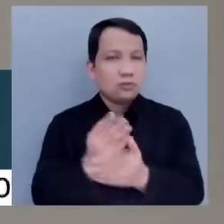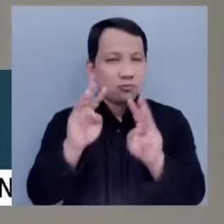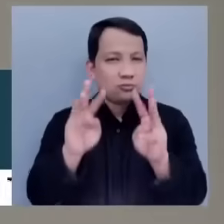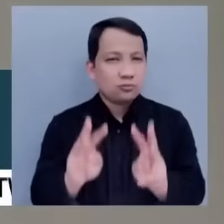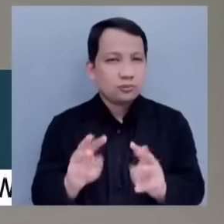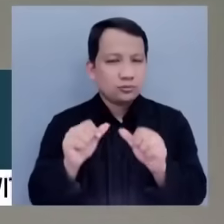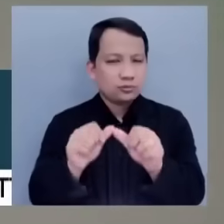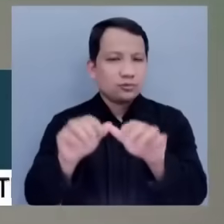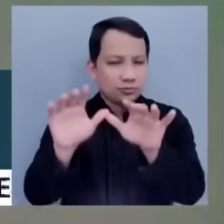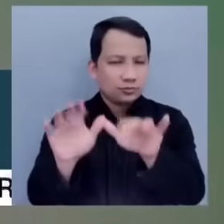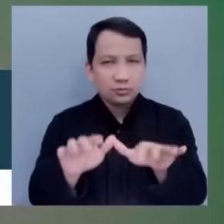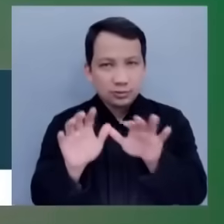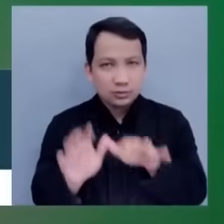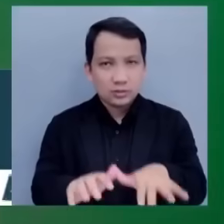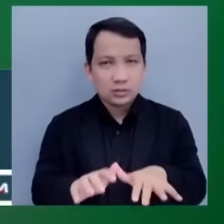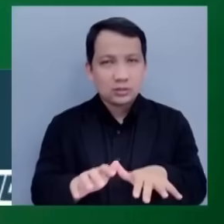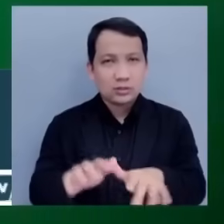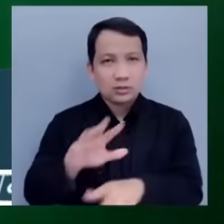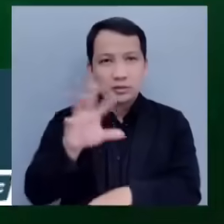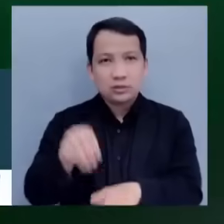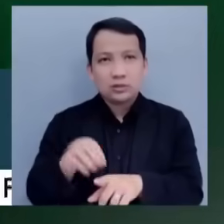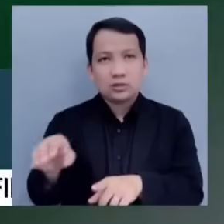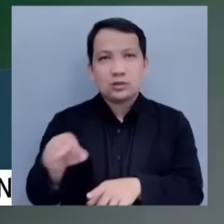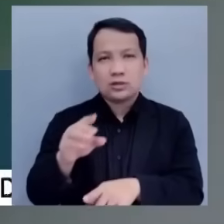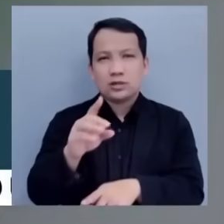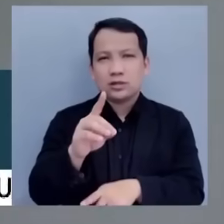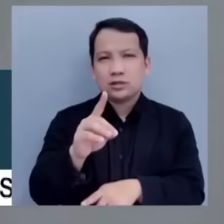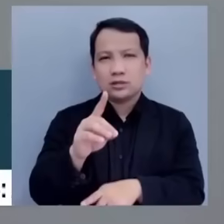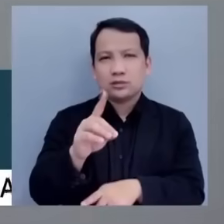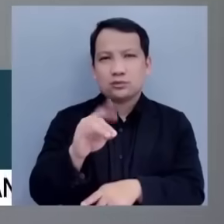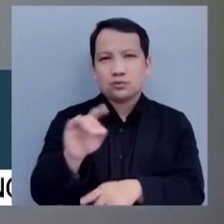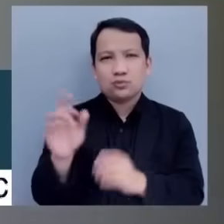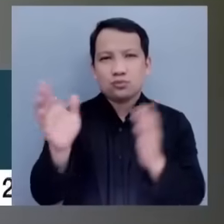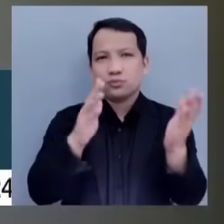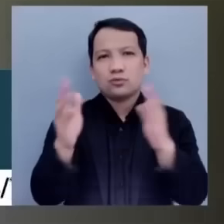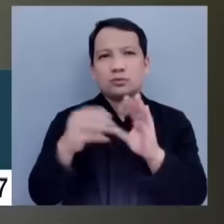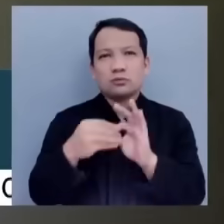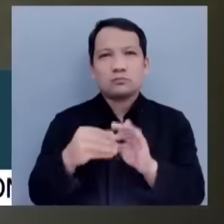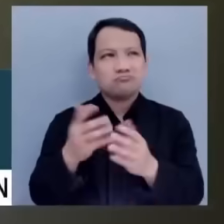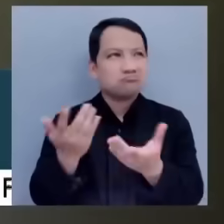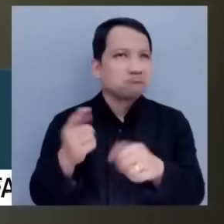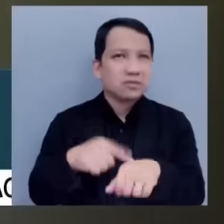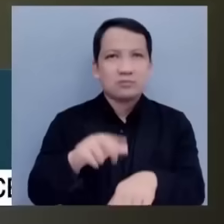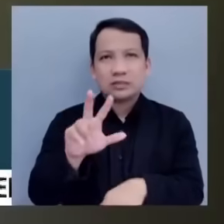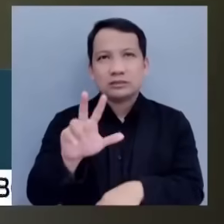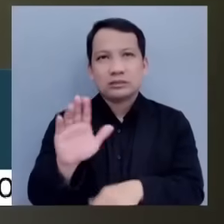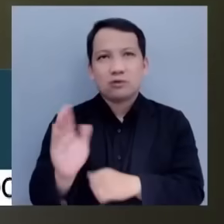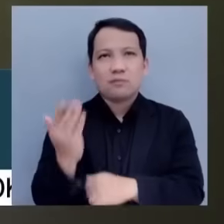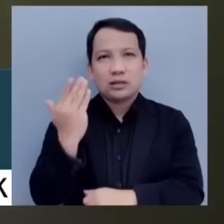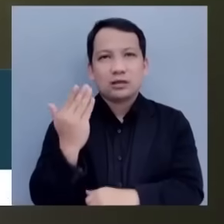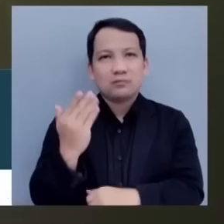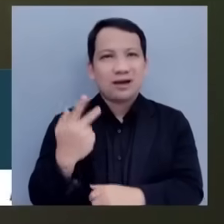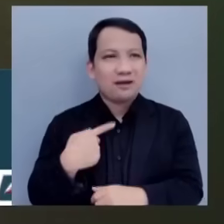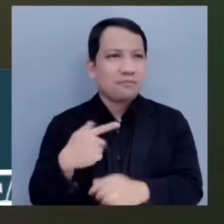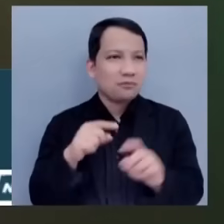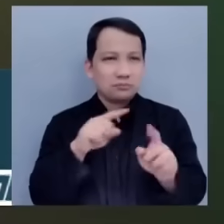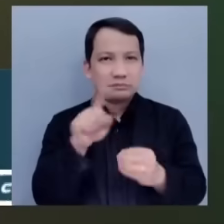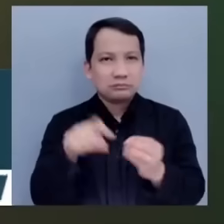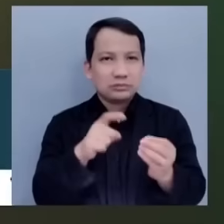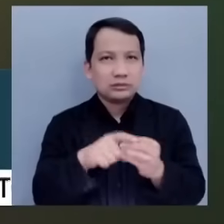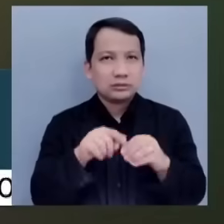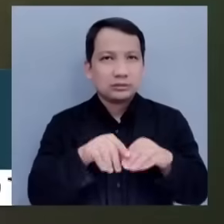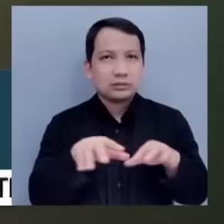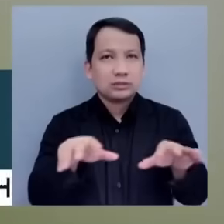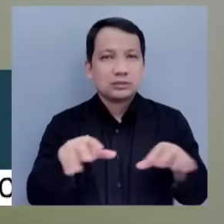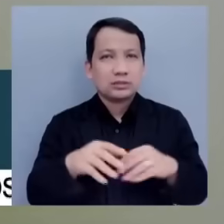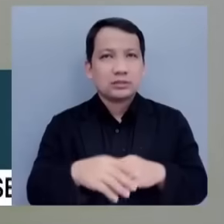rains. In the coastal town of Dinapigay, where dodong made landfall around 3 a.m., there was no significant effect and